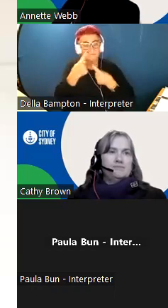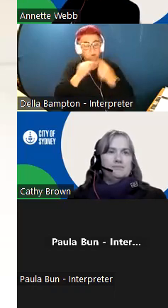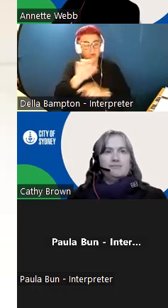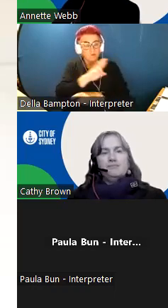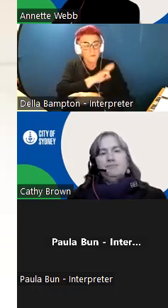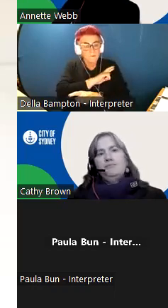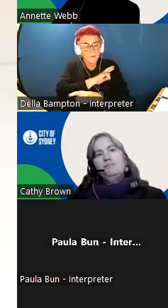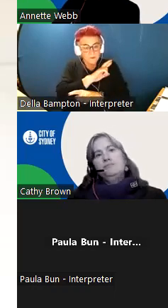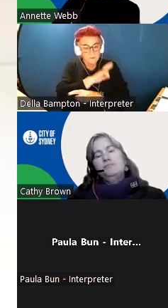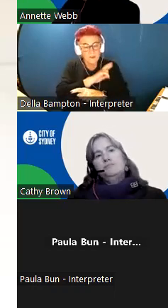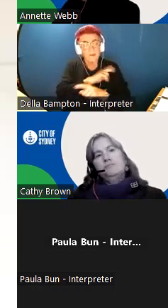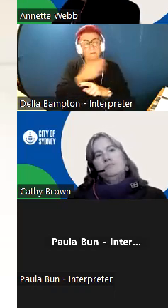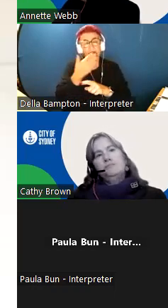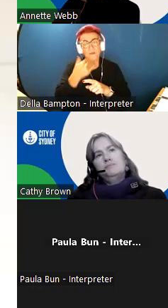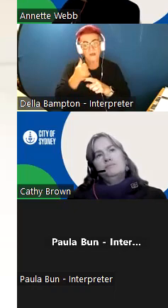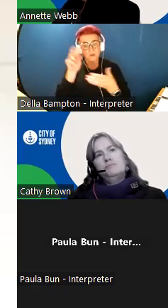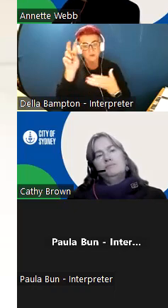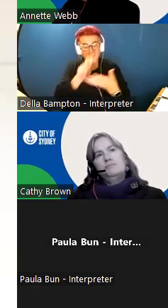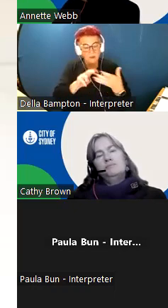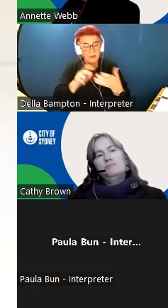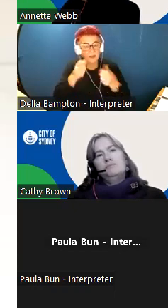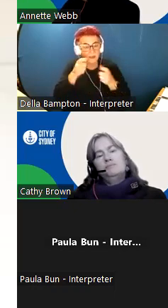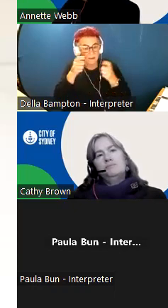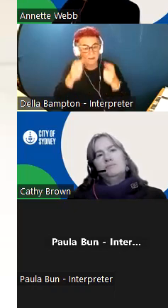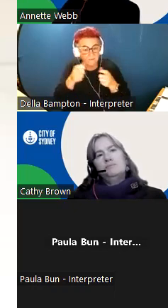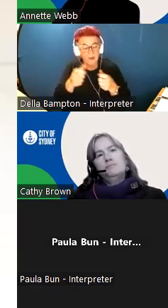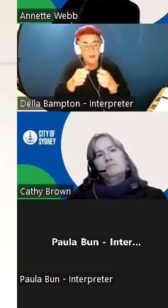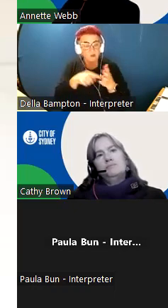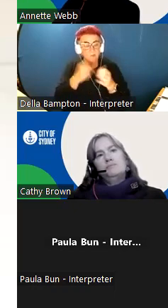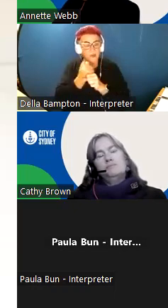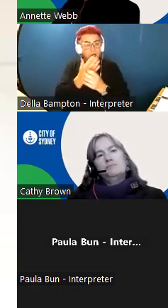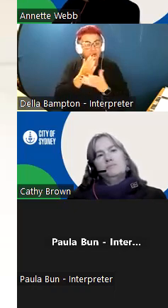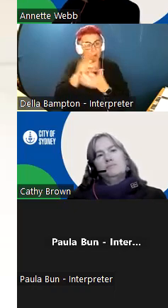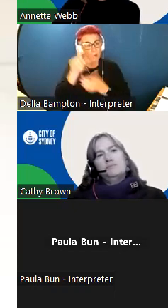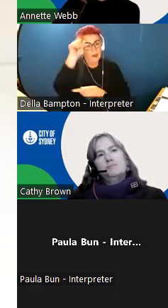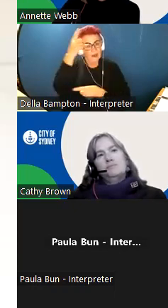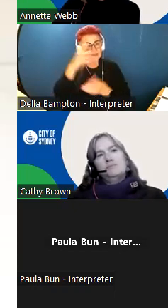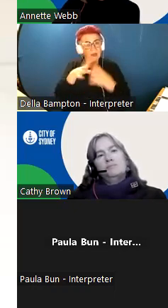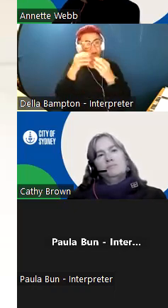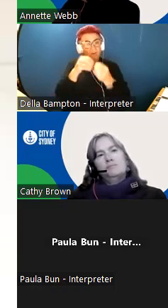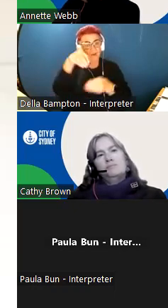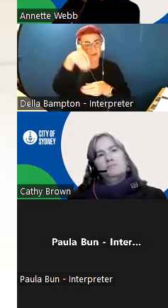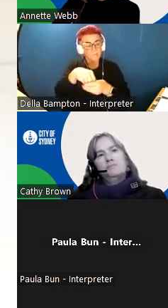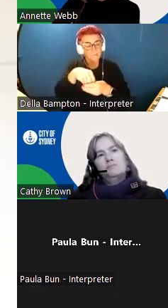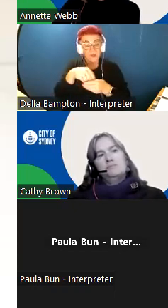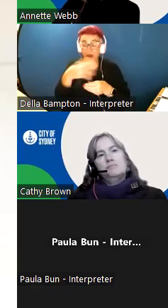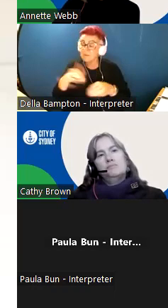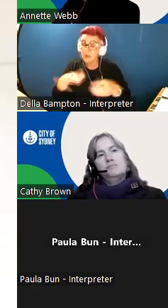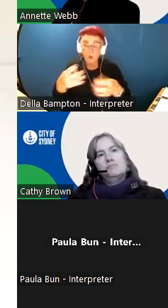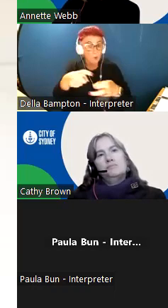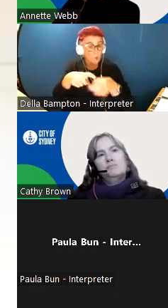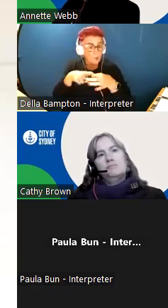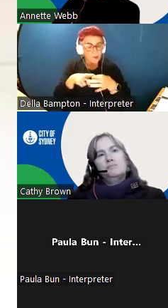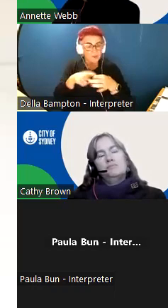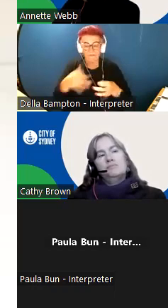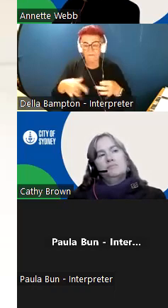responsibilities are. So please read them carefully and make sure you're familiar with everything. If you have any questions at all that aren't answered in these